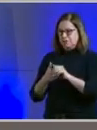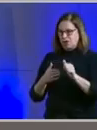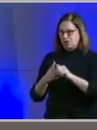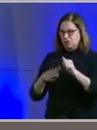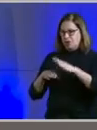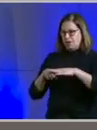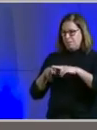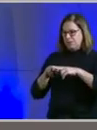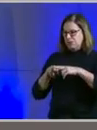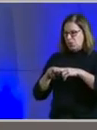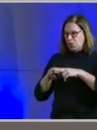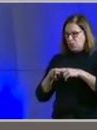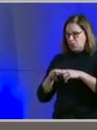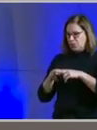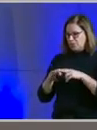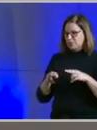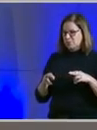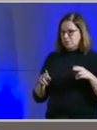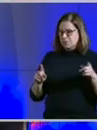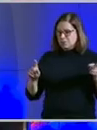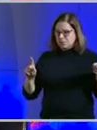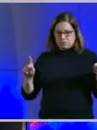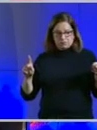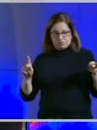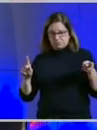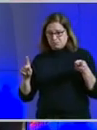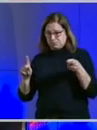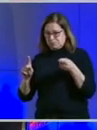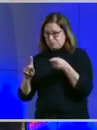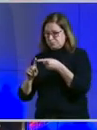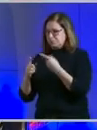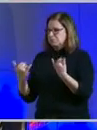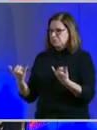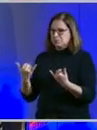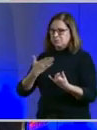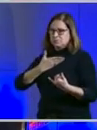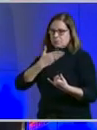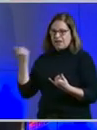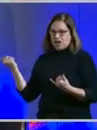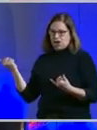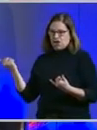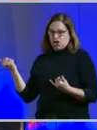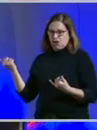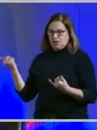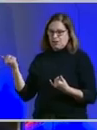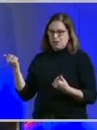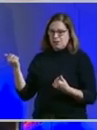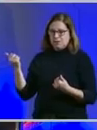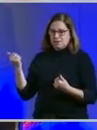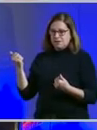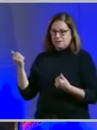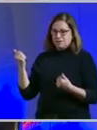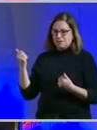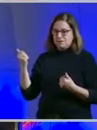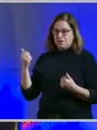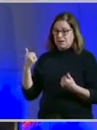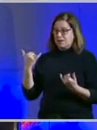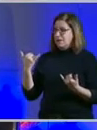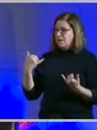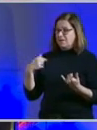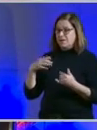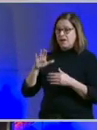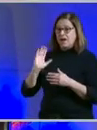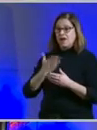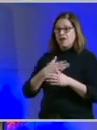since then, and it's been very impressive, the things that have gone on. We have now what's considered one of the best